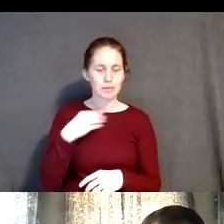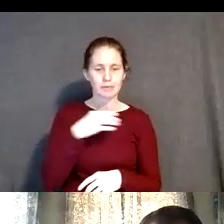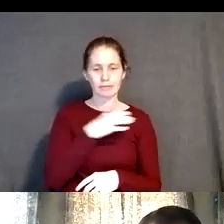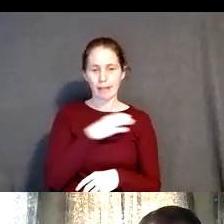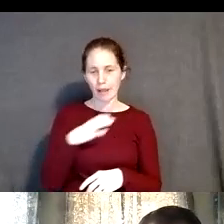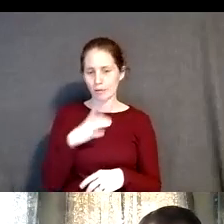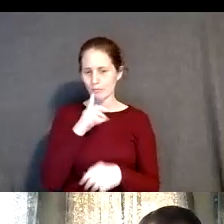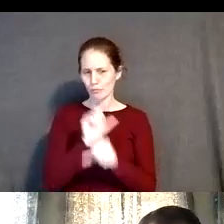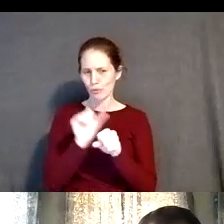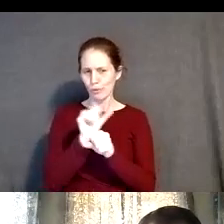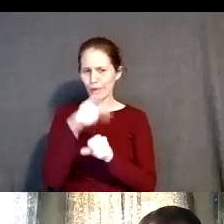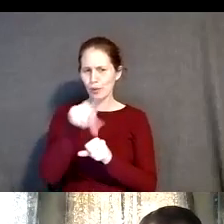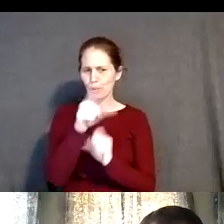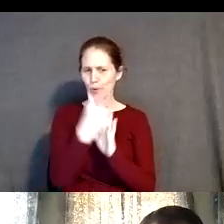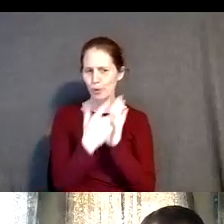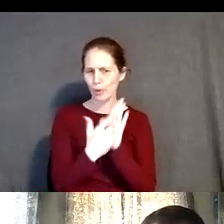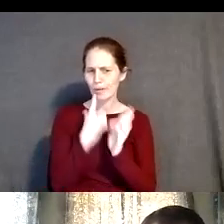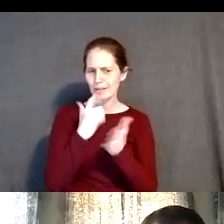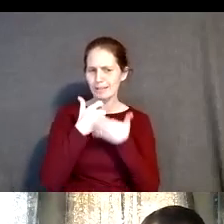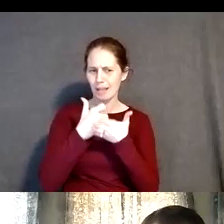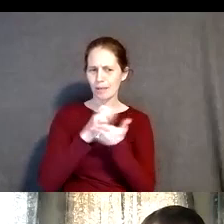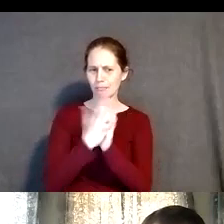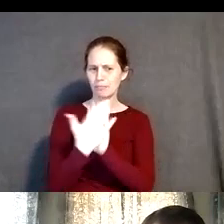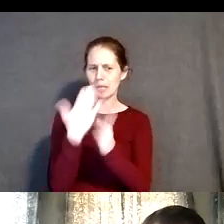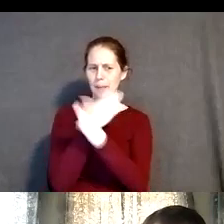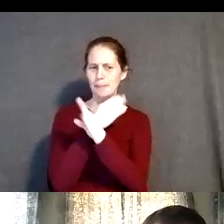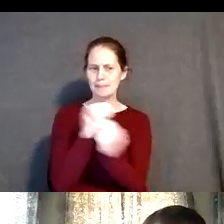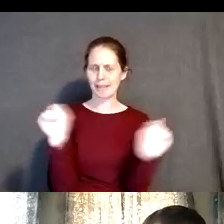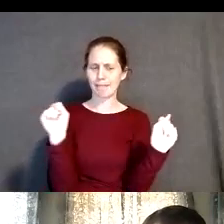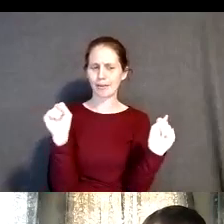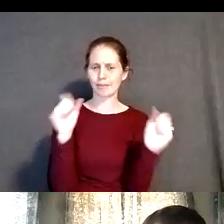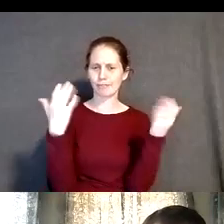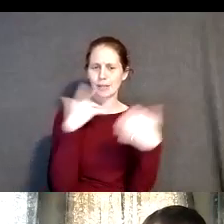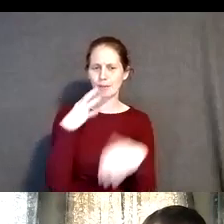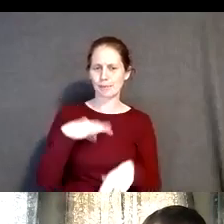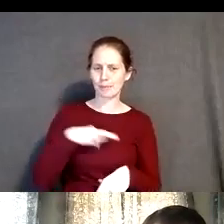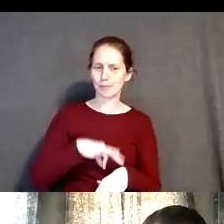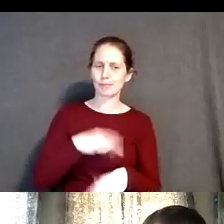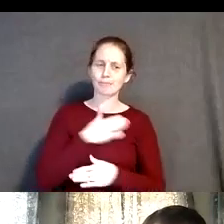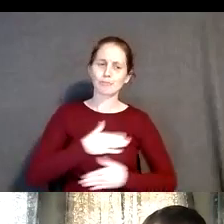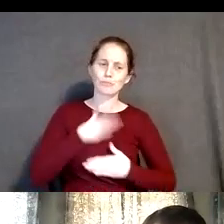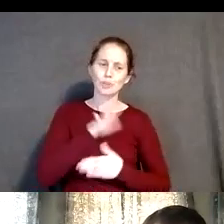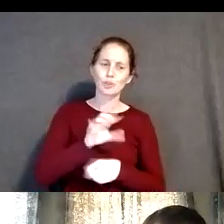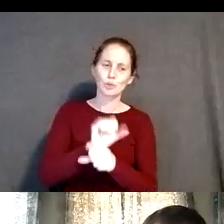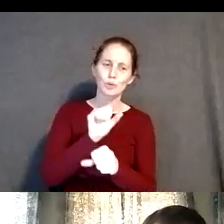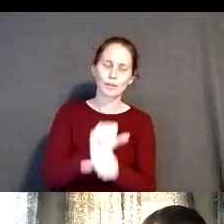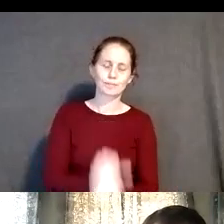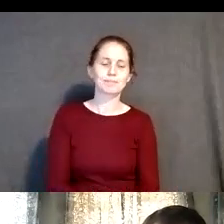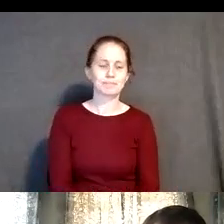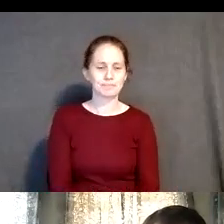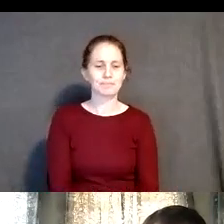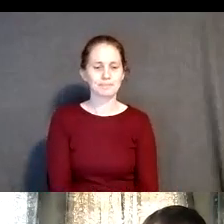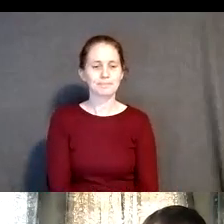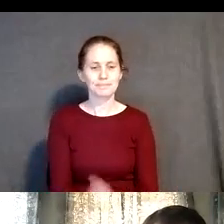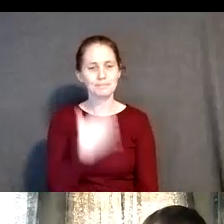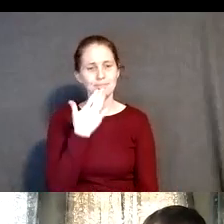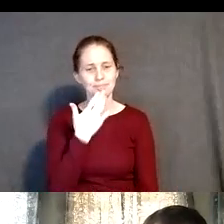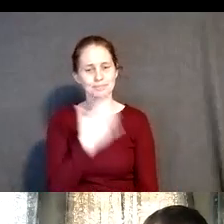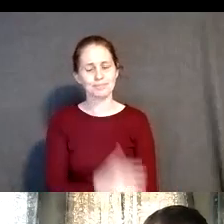for working on those laws that have made us safer as a city. Really appreciate all the work, past and present. Thank you. Thanks, Councilman. Thank